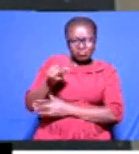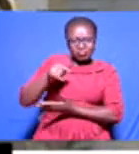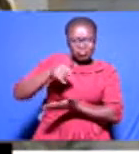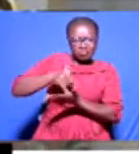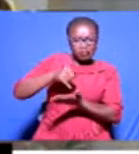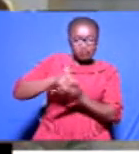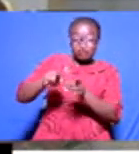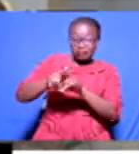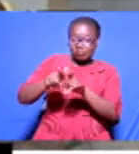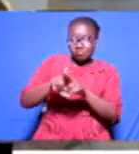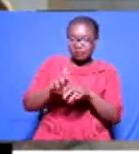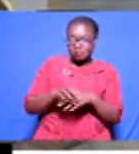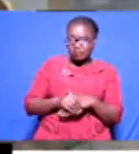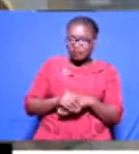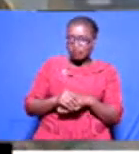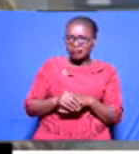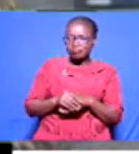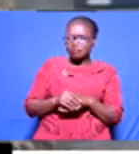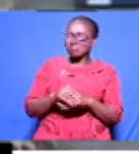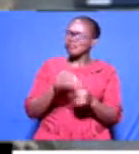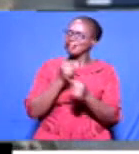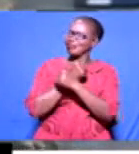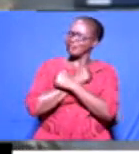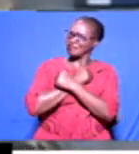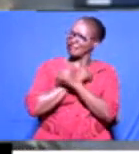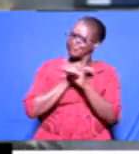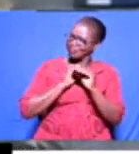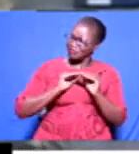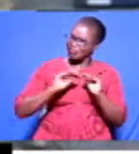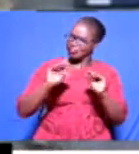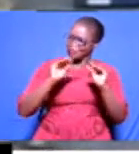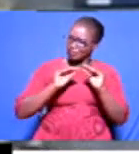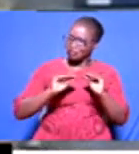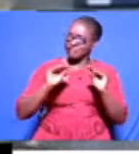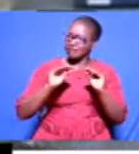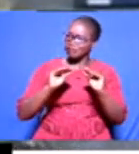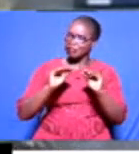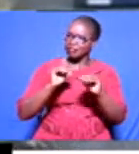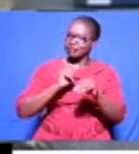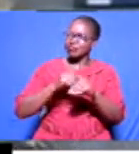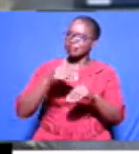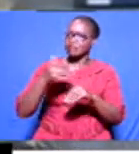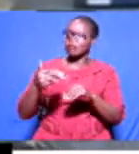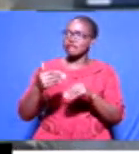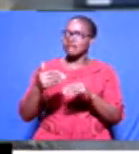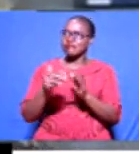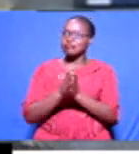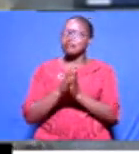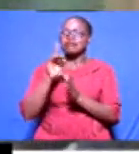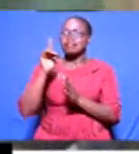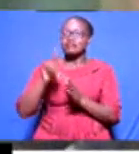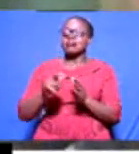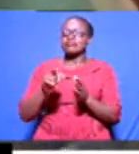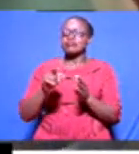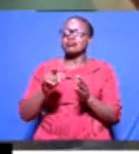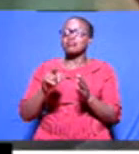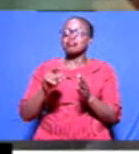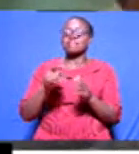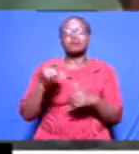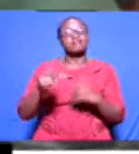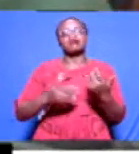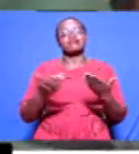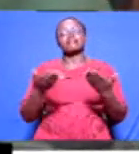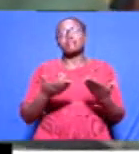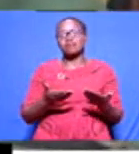same. Alikuwa anapenda elimu sana. Na kila mara kitu kikitokezea lazima tu angefanya angeleta tu furaha. Kwa